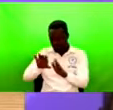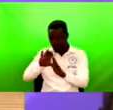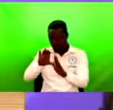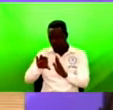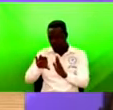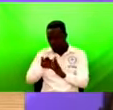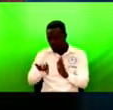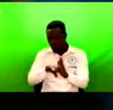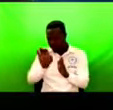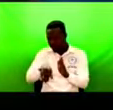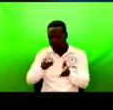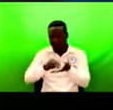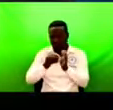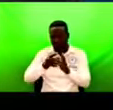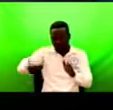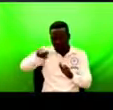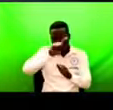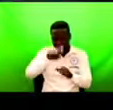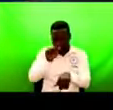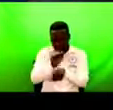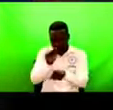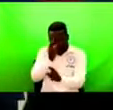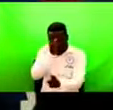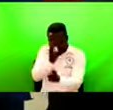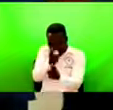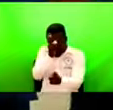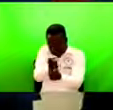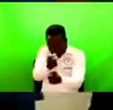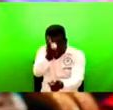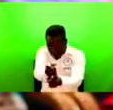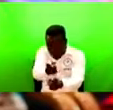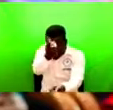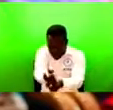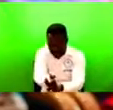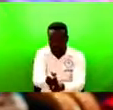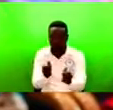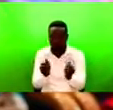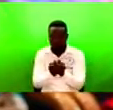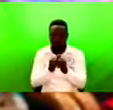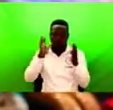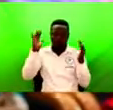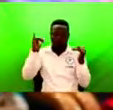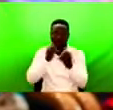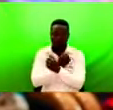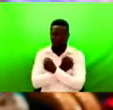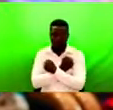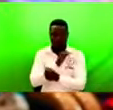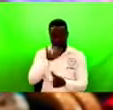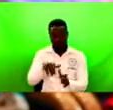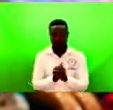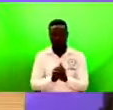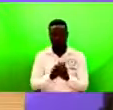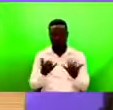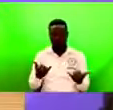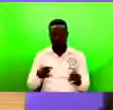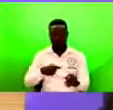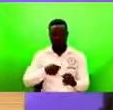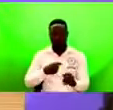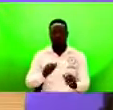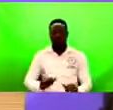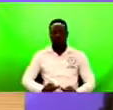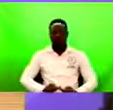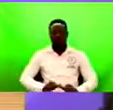constitution, which you must discharge in faith, hope, and love. I solemnly call upon you